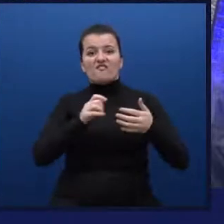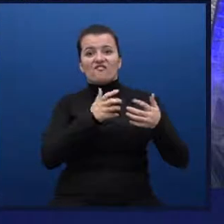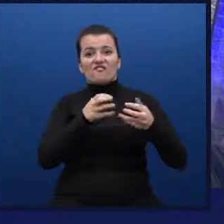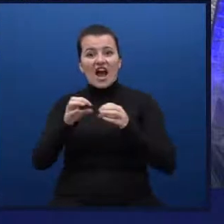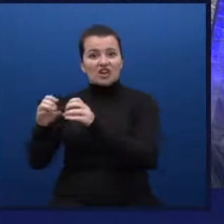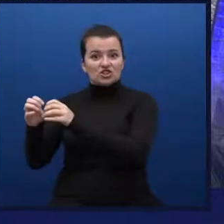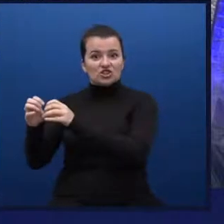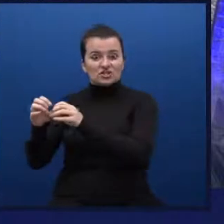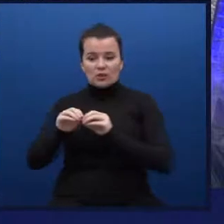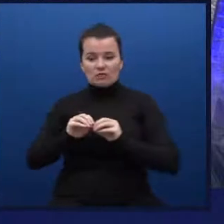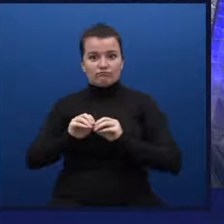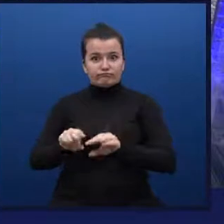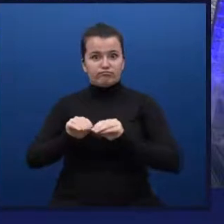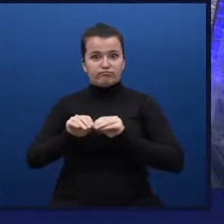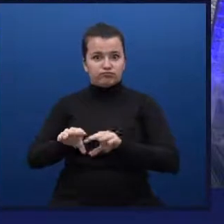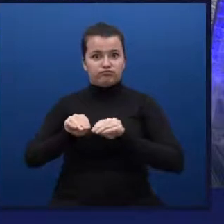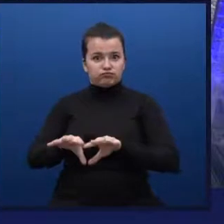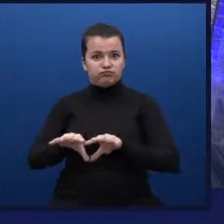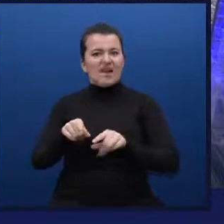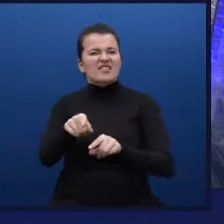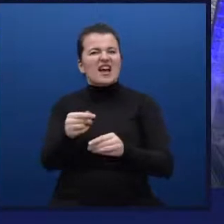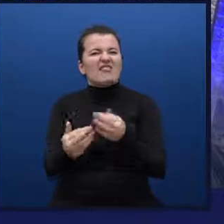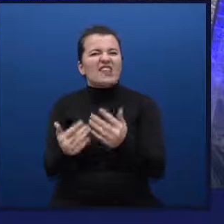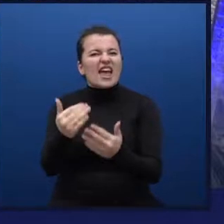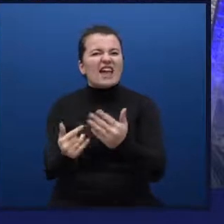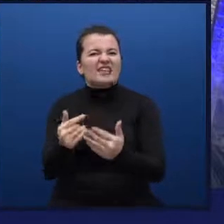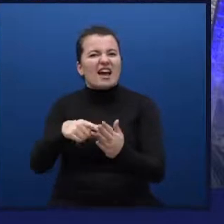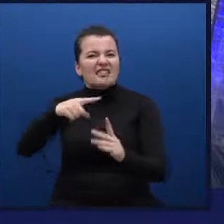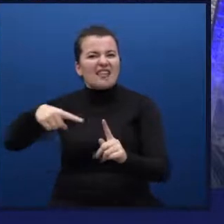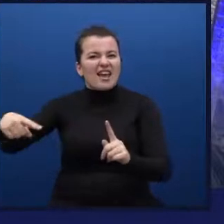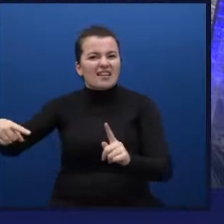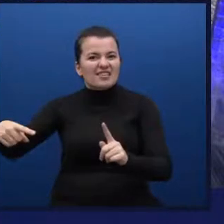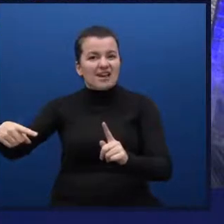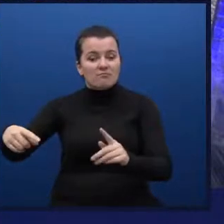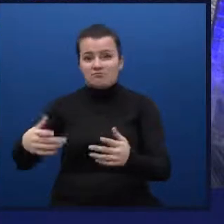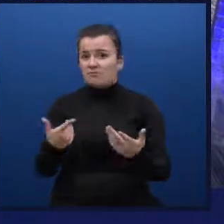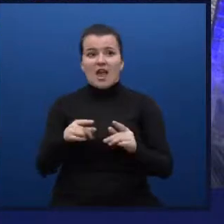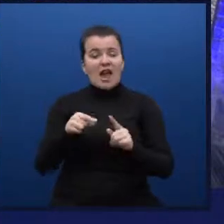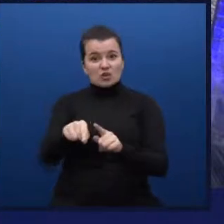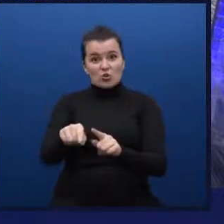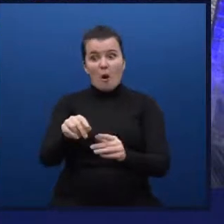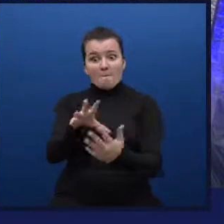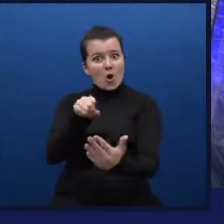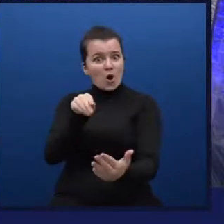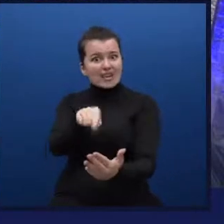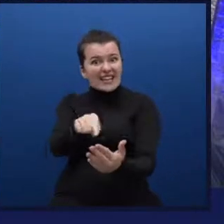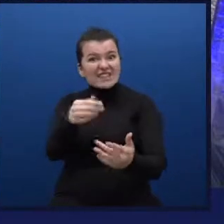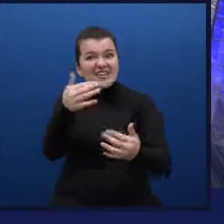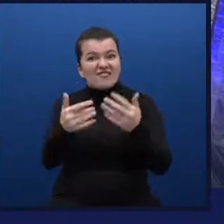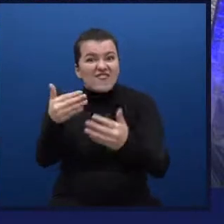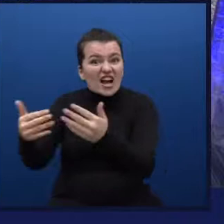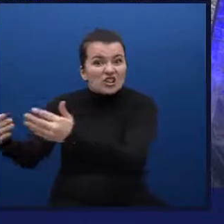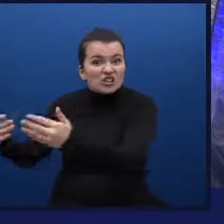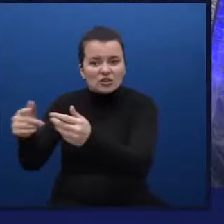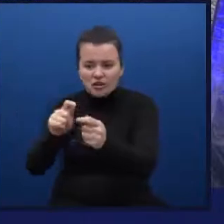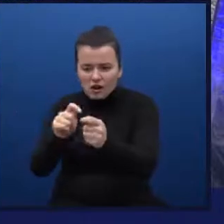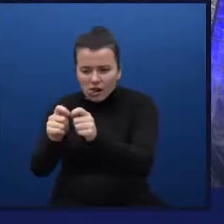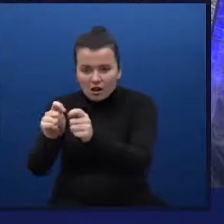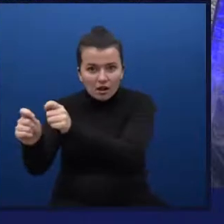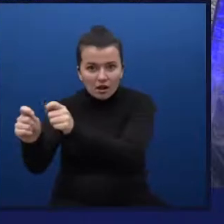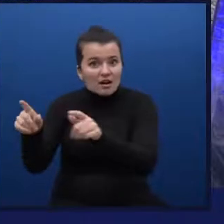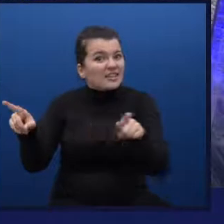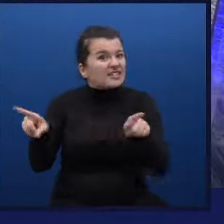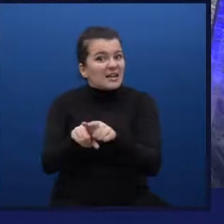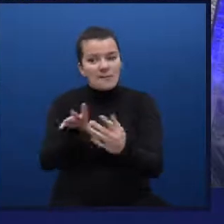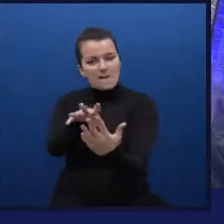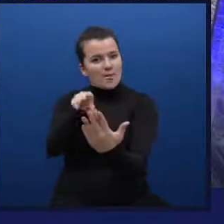data. So if you think of a model as a function, anything programmers can do with functions, you can do with models once they've been created.